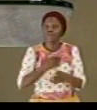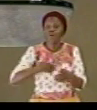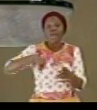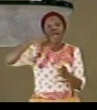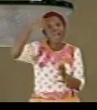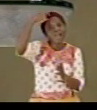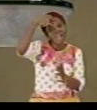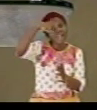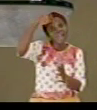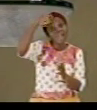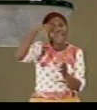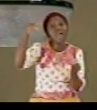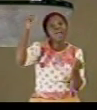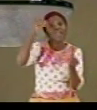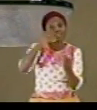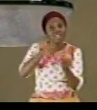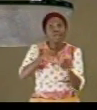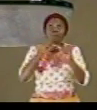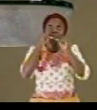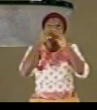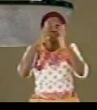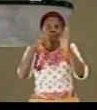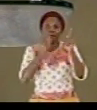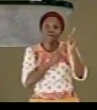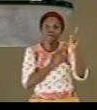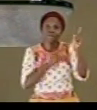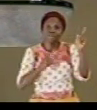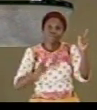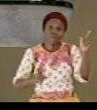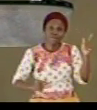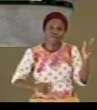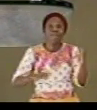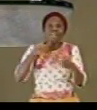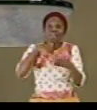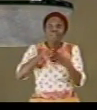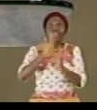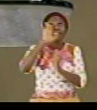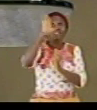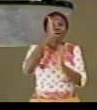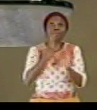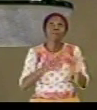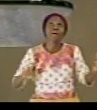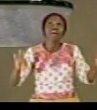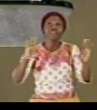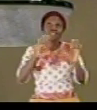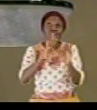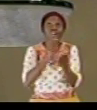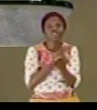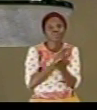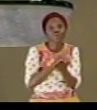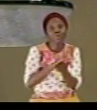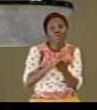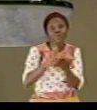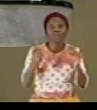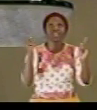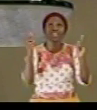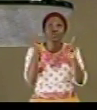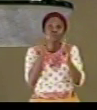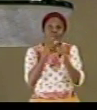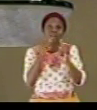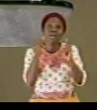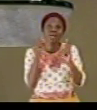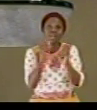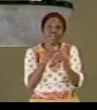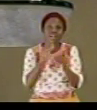and wiser, blessed Lord, in Thy precious holy